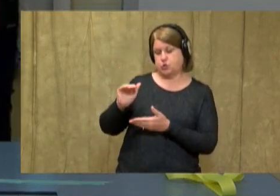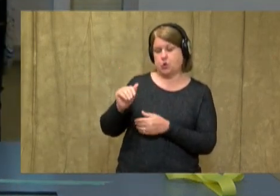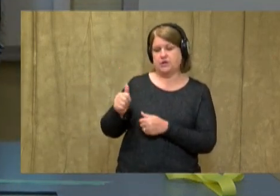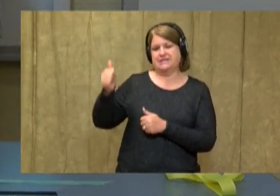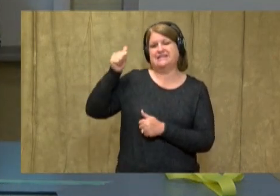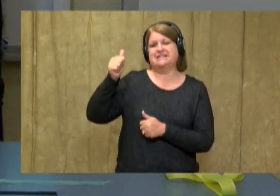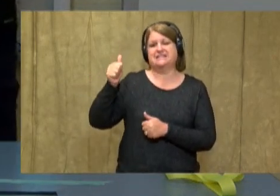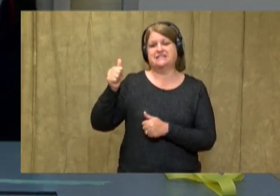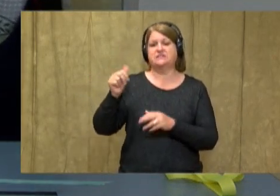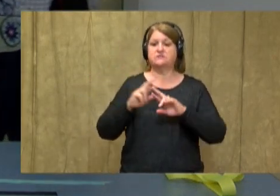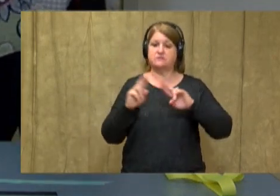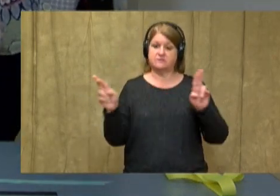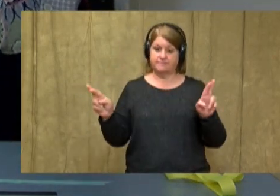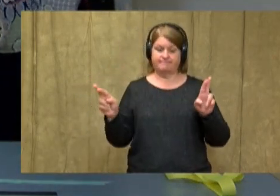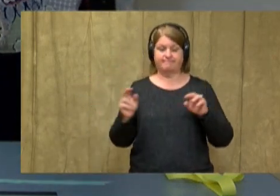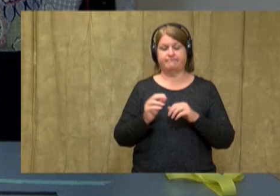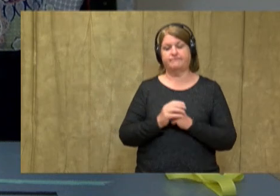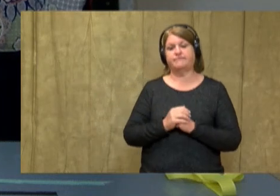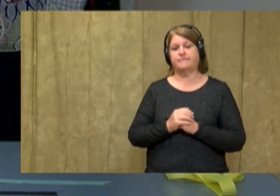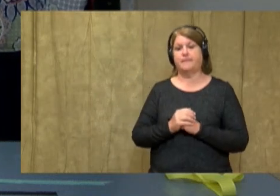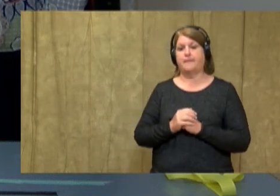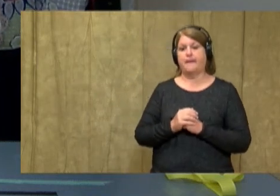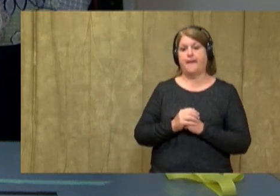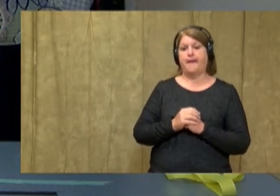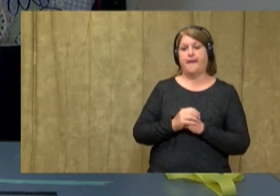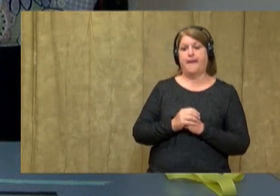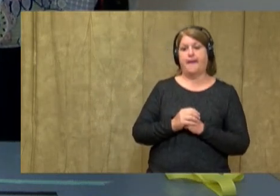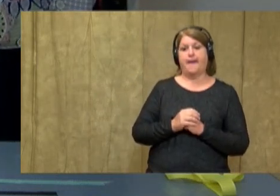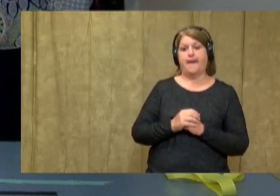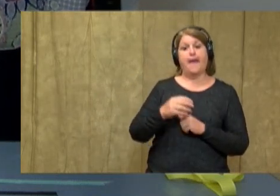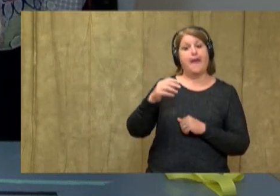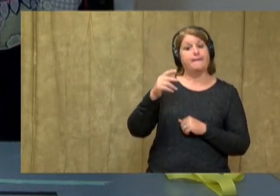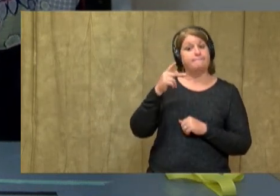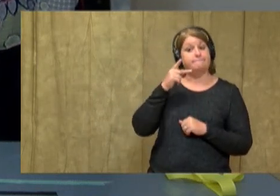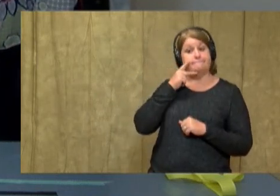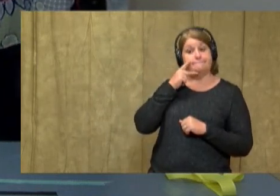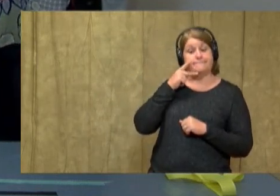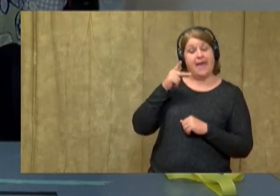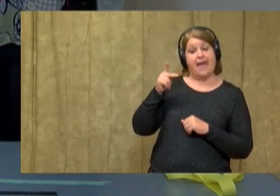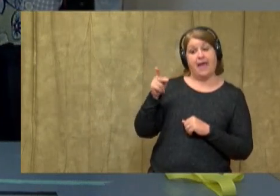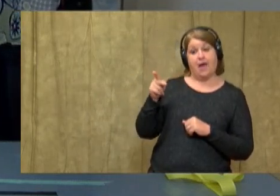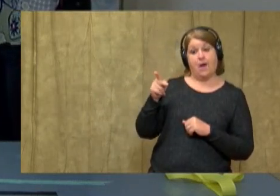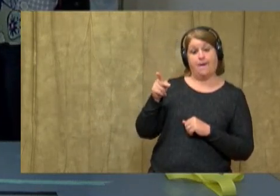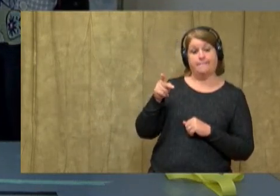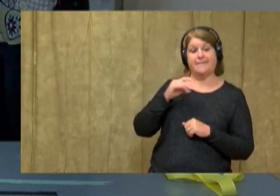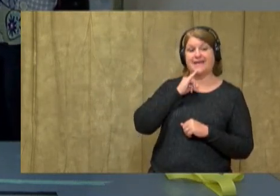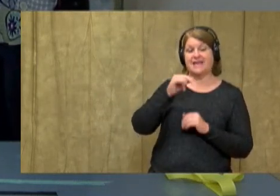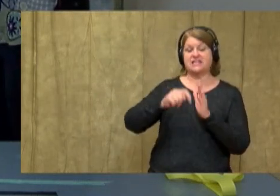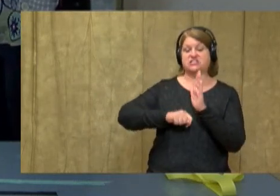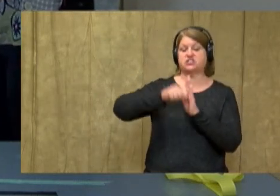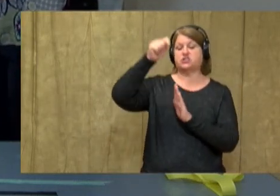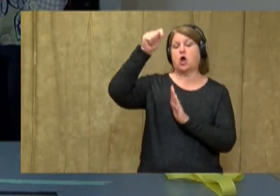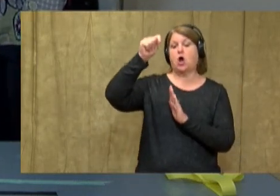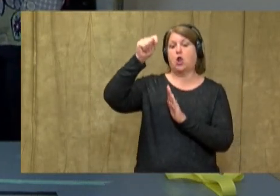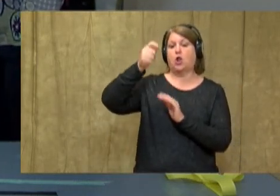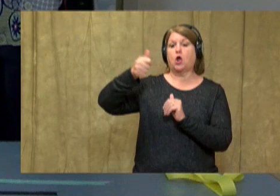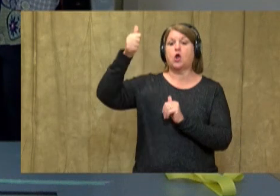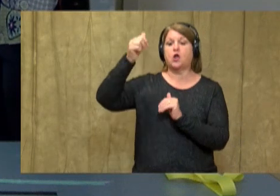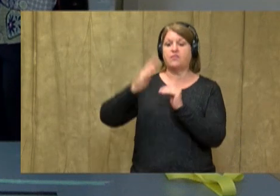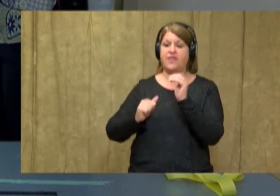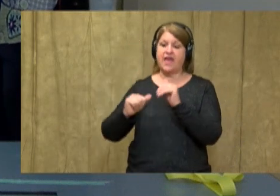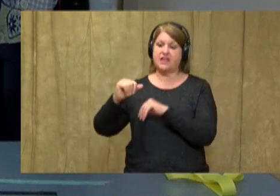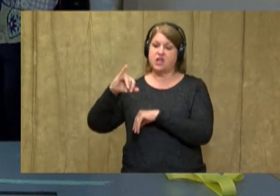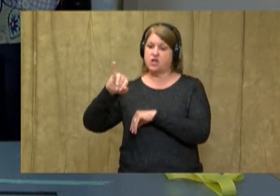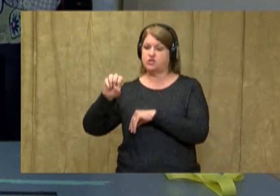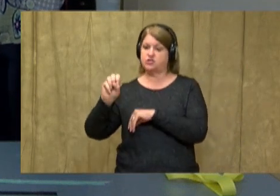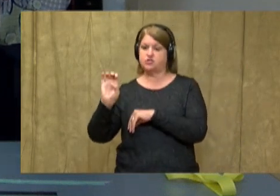So here we go. Pam, if you need to draw it out, you can, is taller than Joe. So this